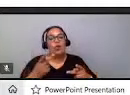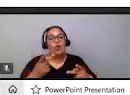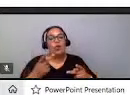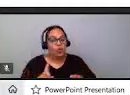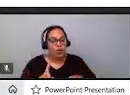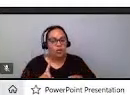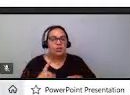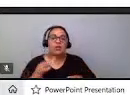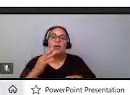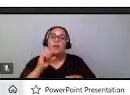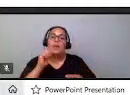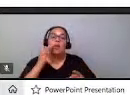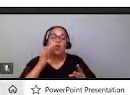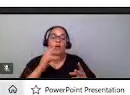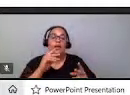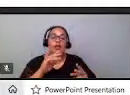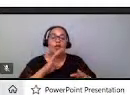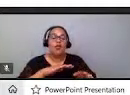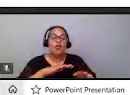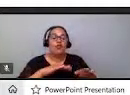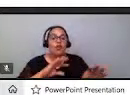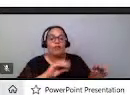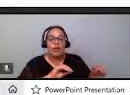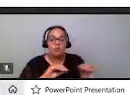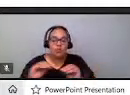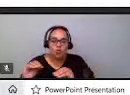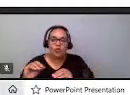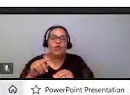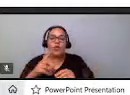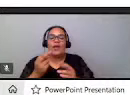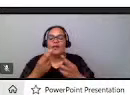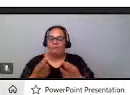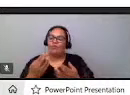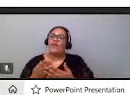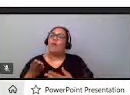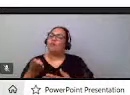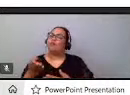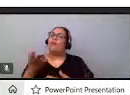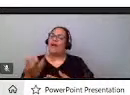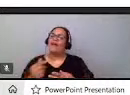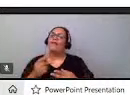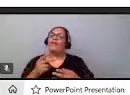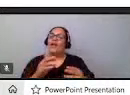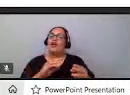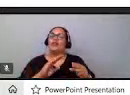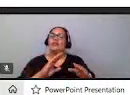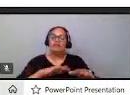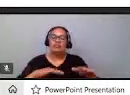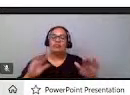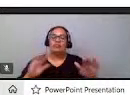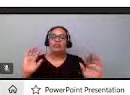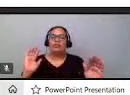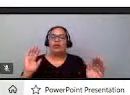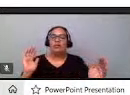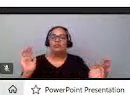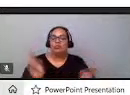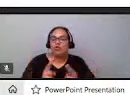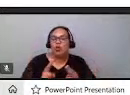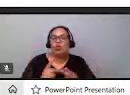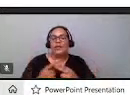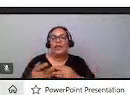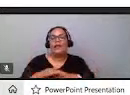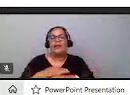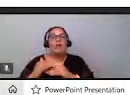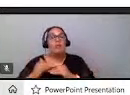um when we move the traffic we do have the resources available to move the traffic and we are able to then uh cover